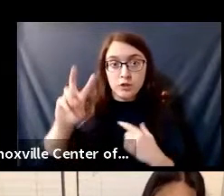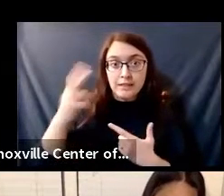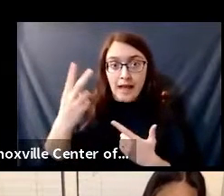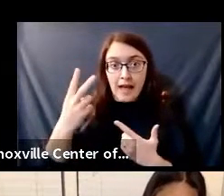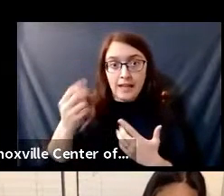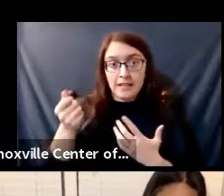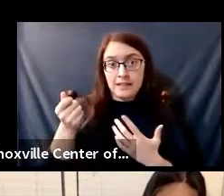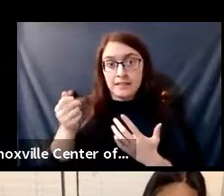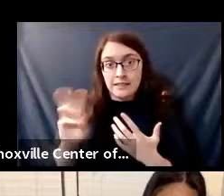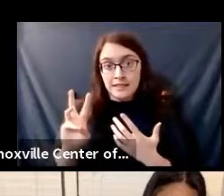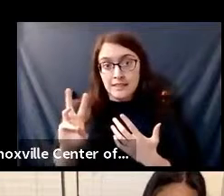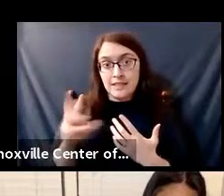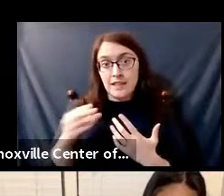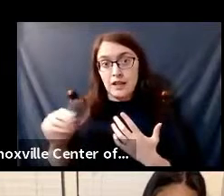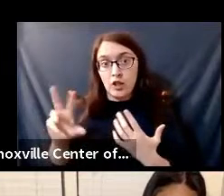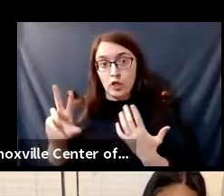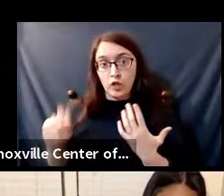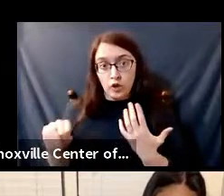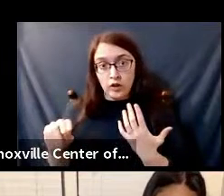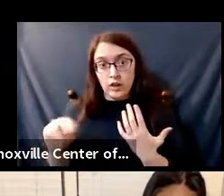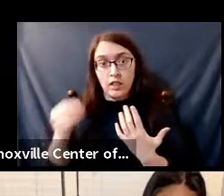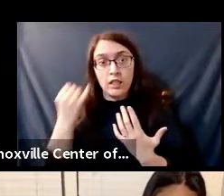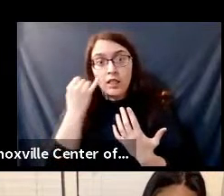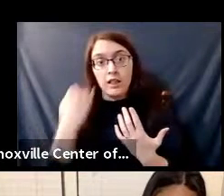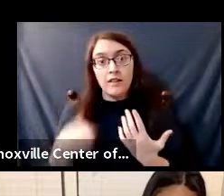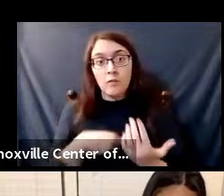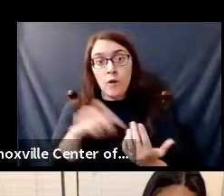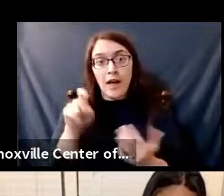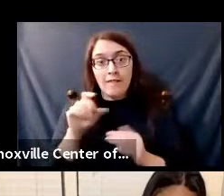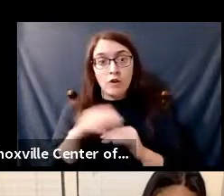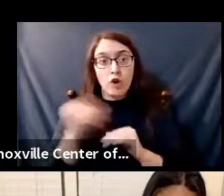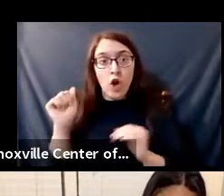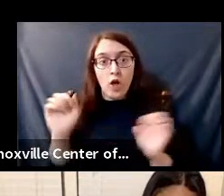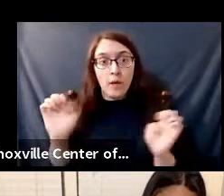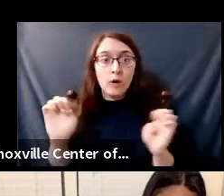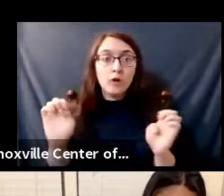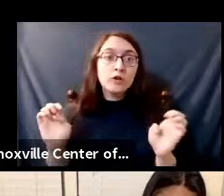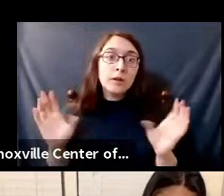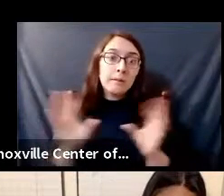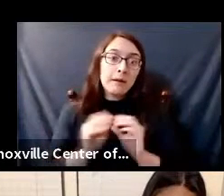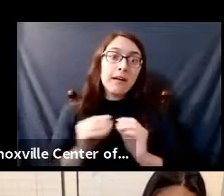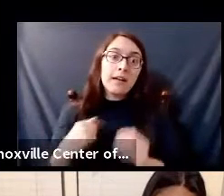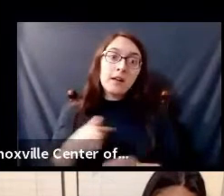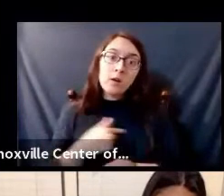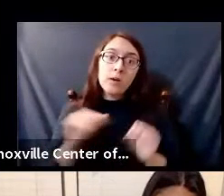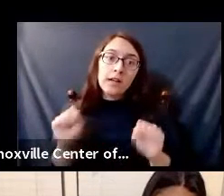through the month of December. And if need be, if we have to call an emergency meeting, obviously we can do that.